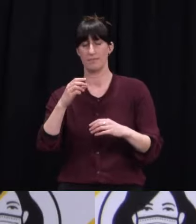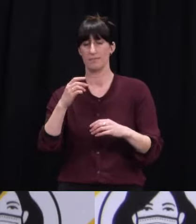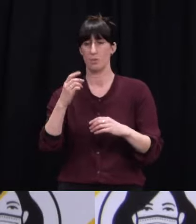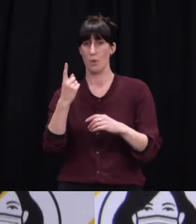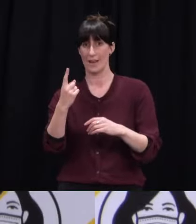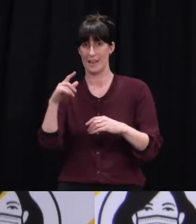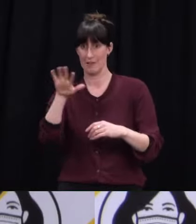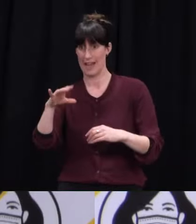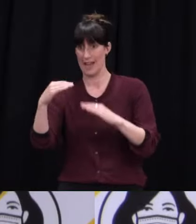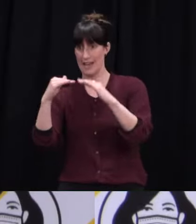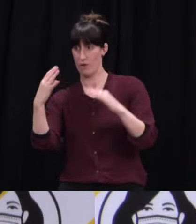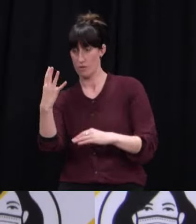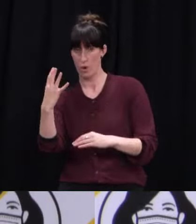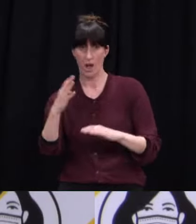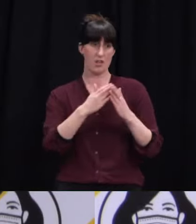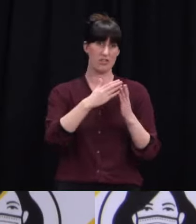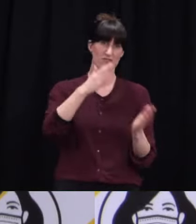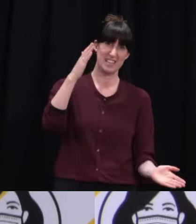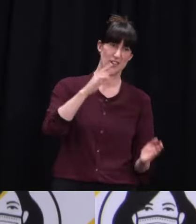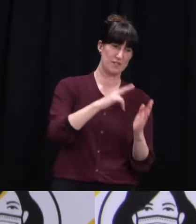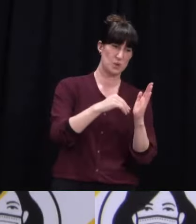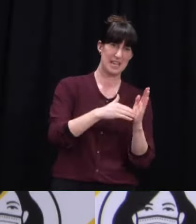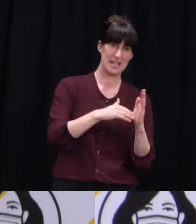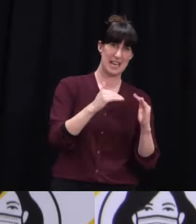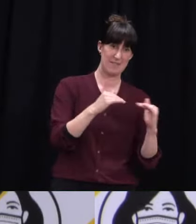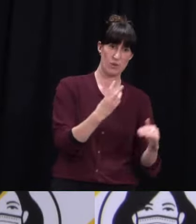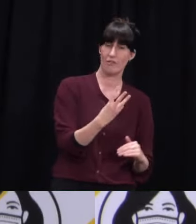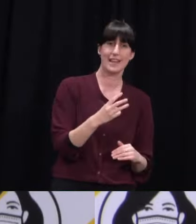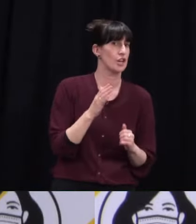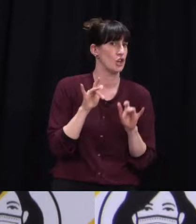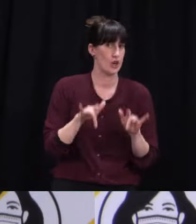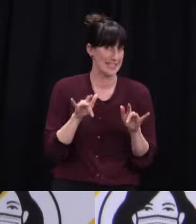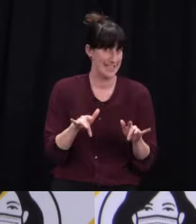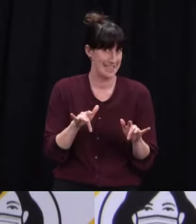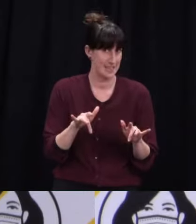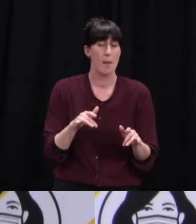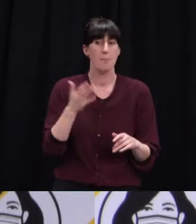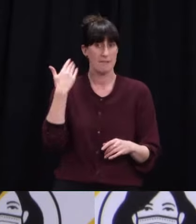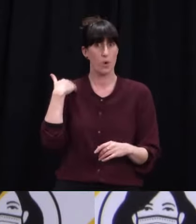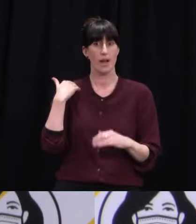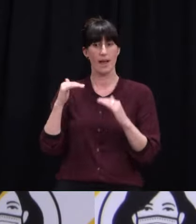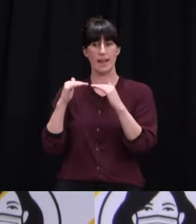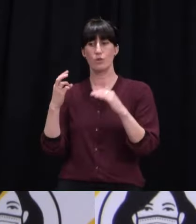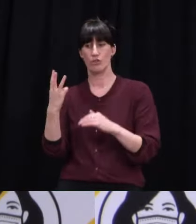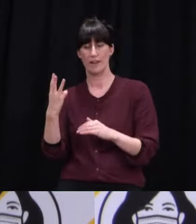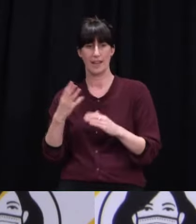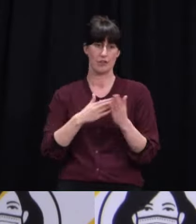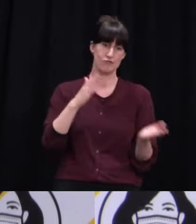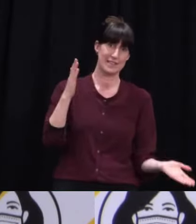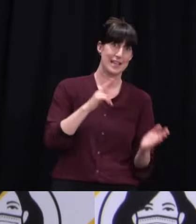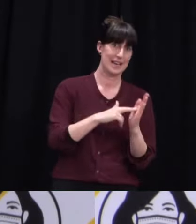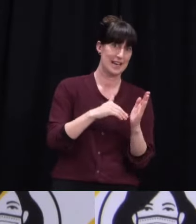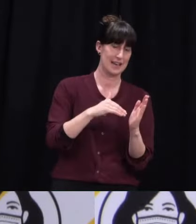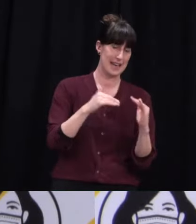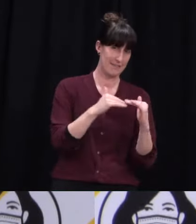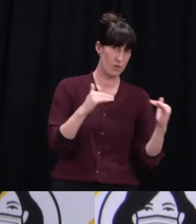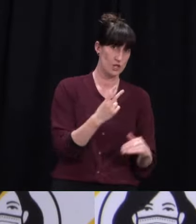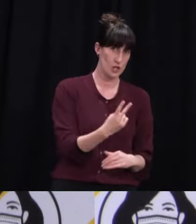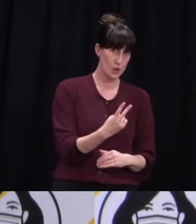country. So we're just working through what that means for supply chains and movement and so on, and